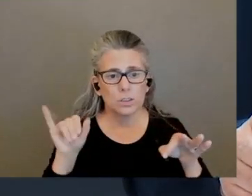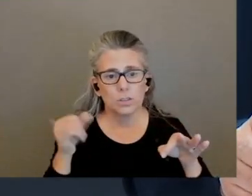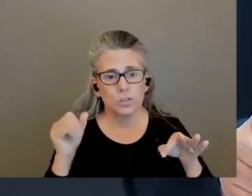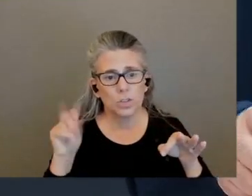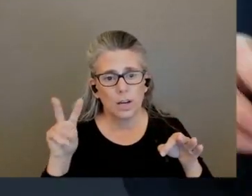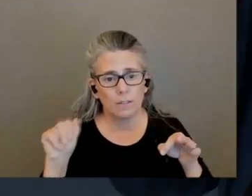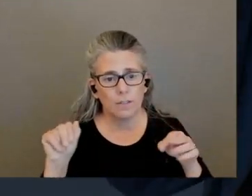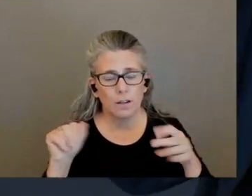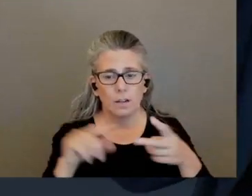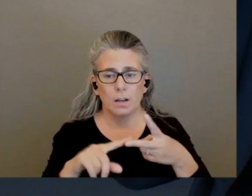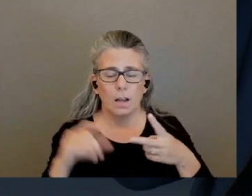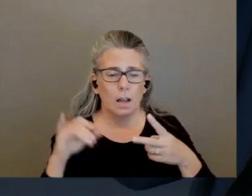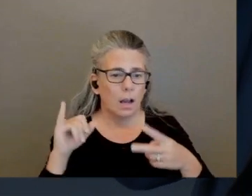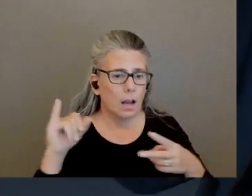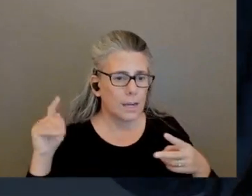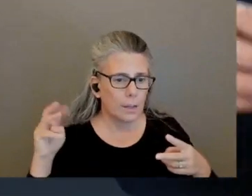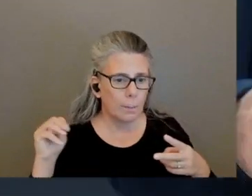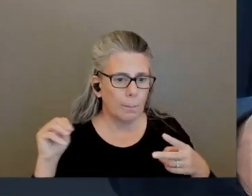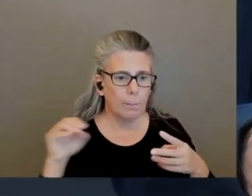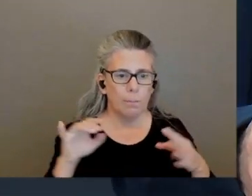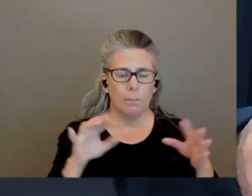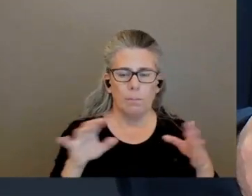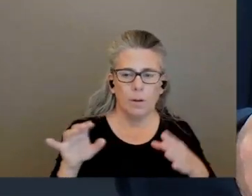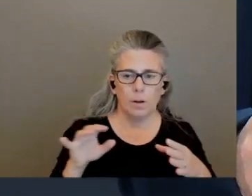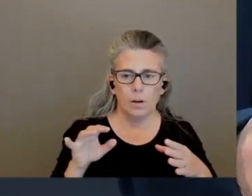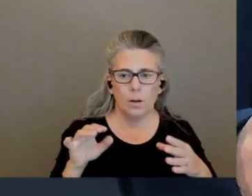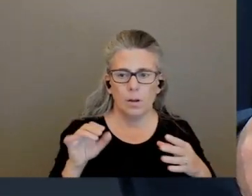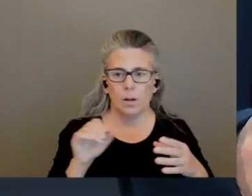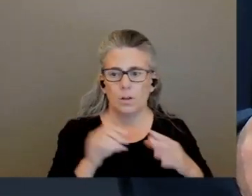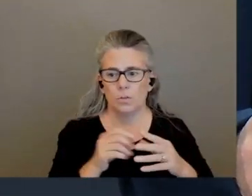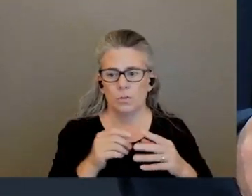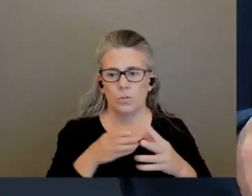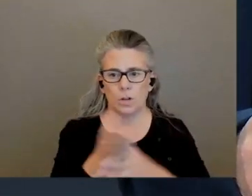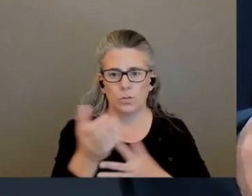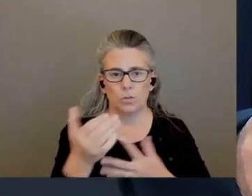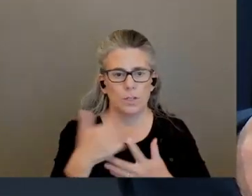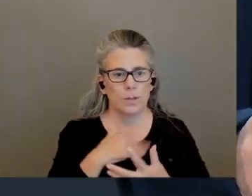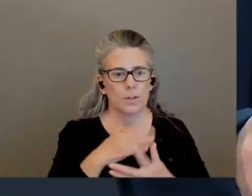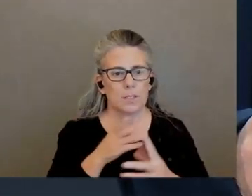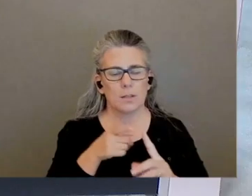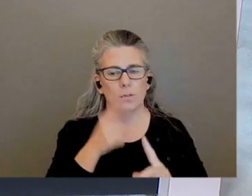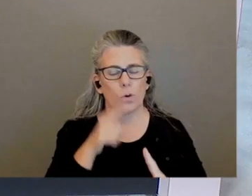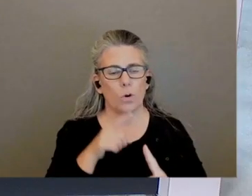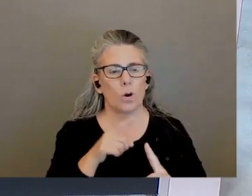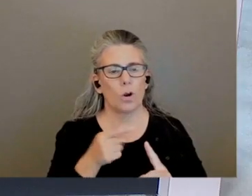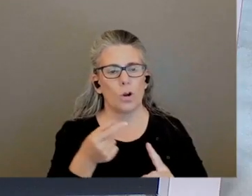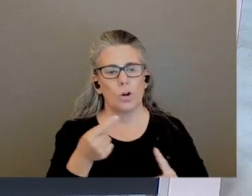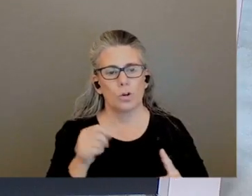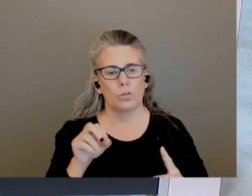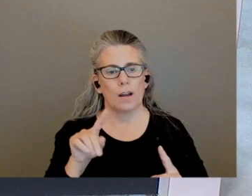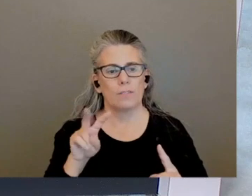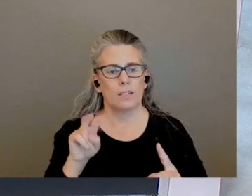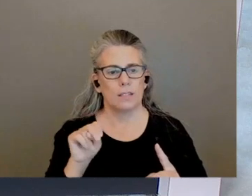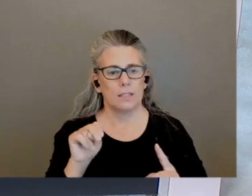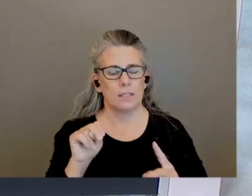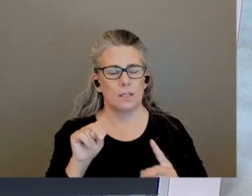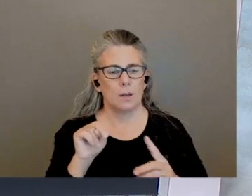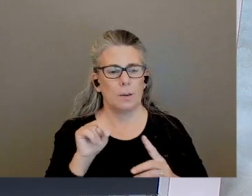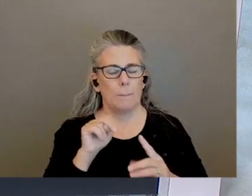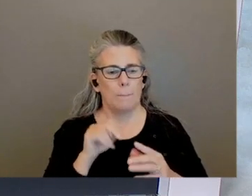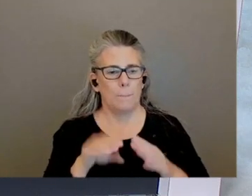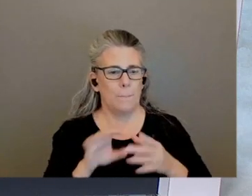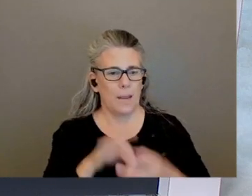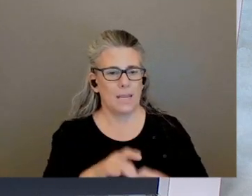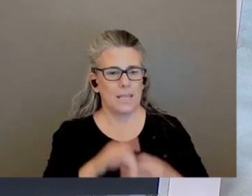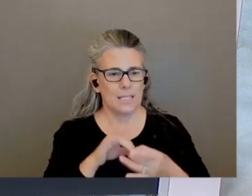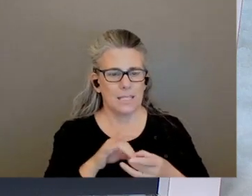Python, they would just run transparently on top of Graviton-based instances. Wow. So it's not only on EC2 instances that